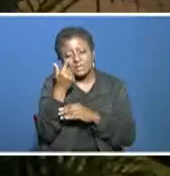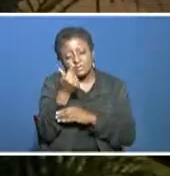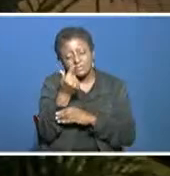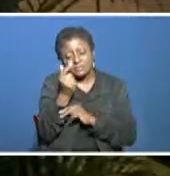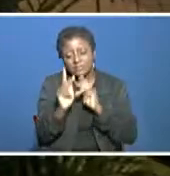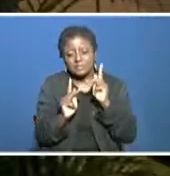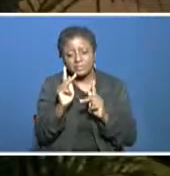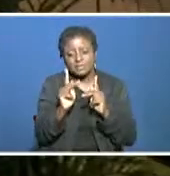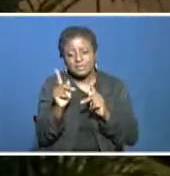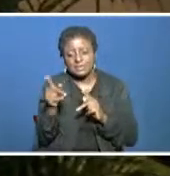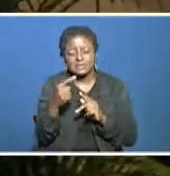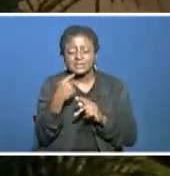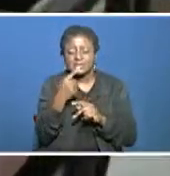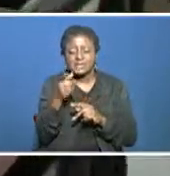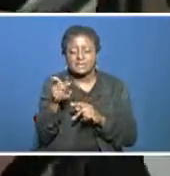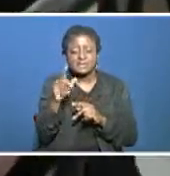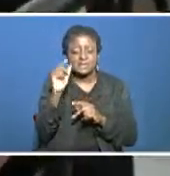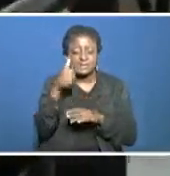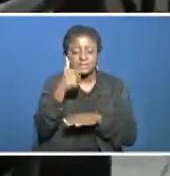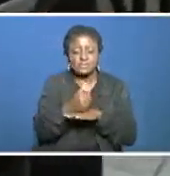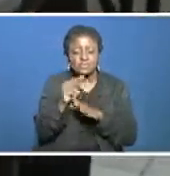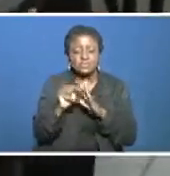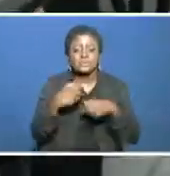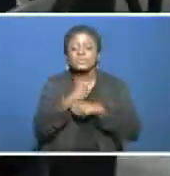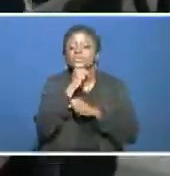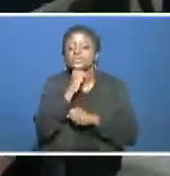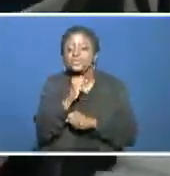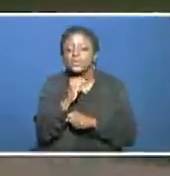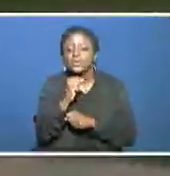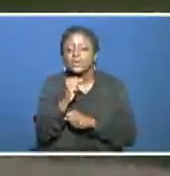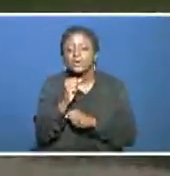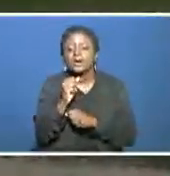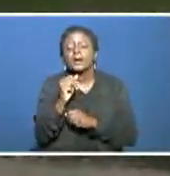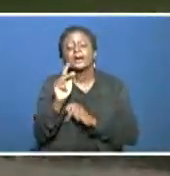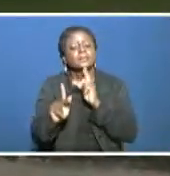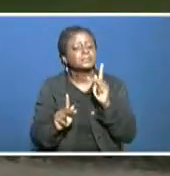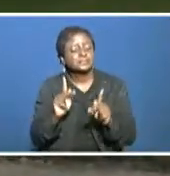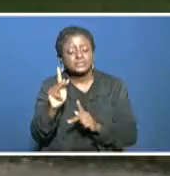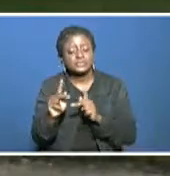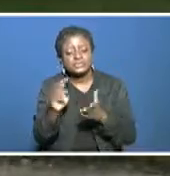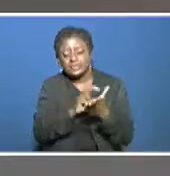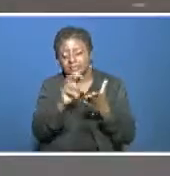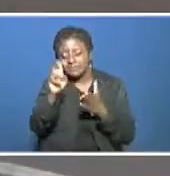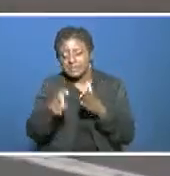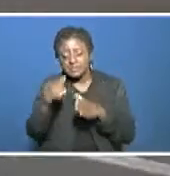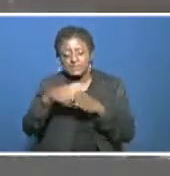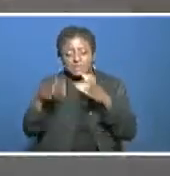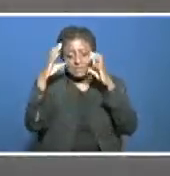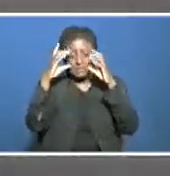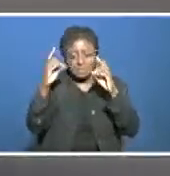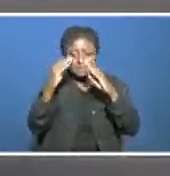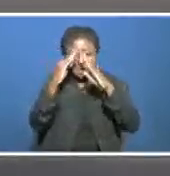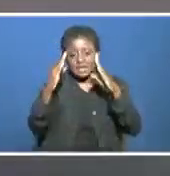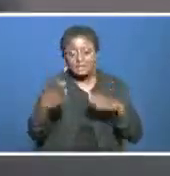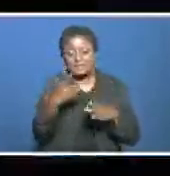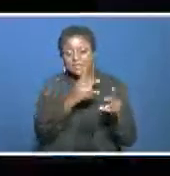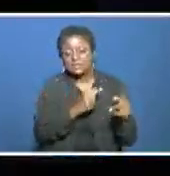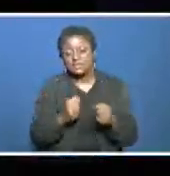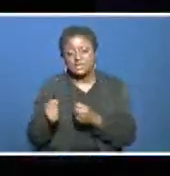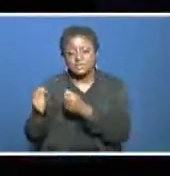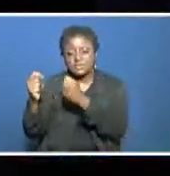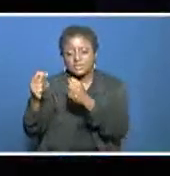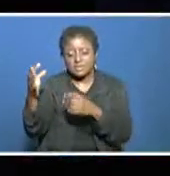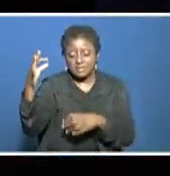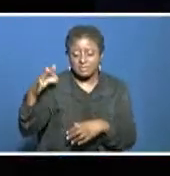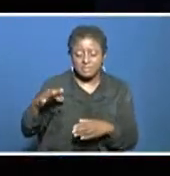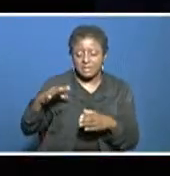his administration will now ensure that public investment in education, housing, and transportation benefit the masses.